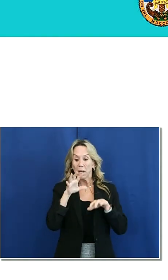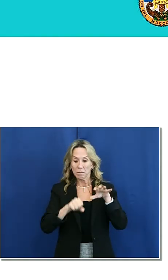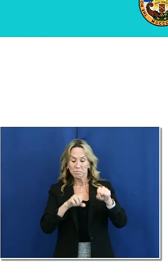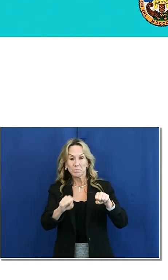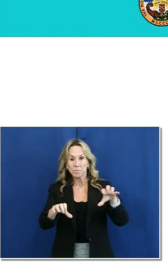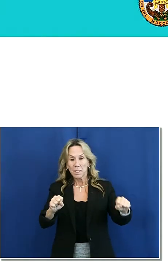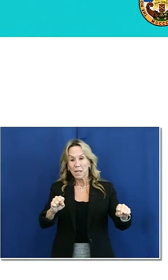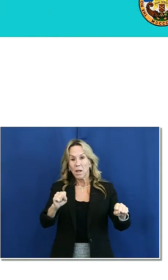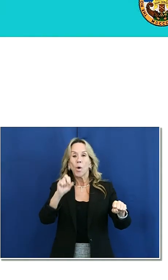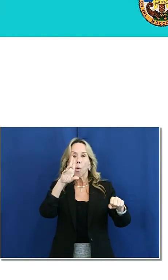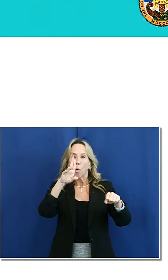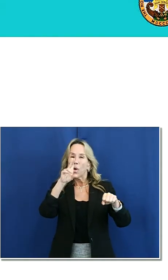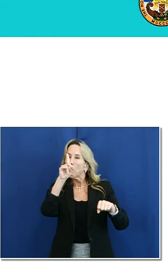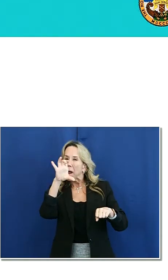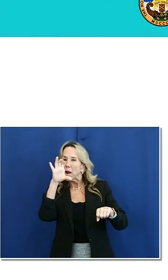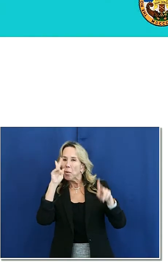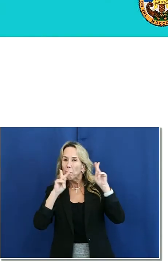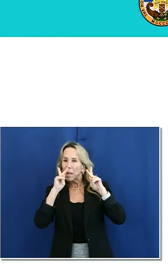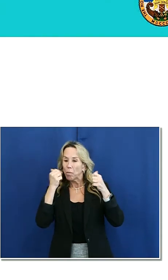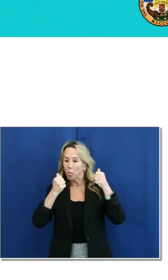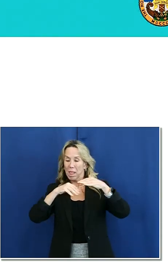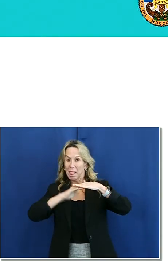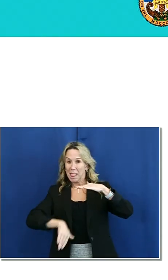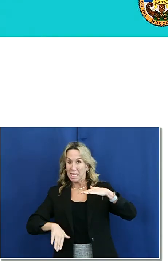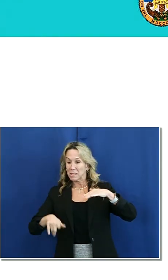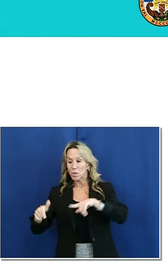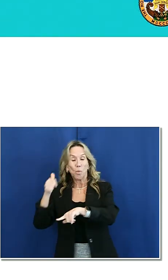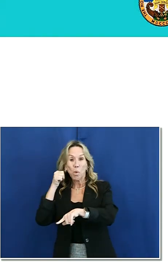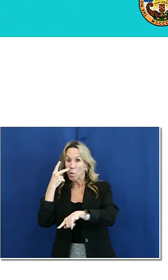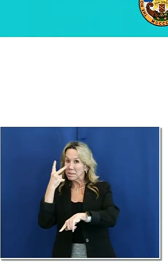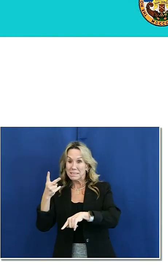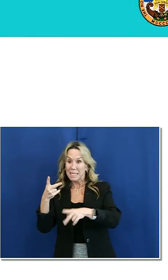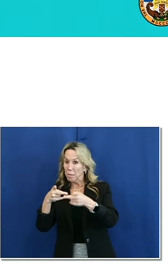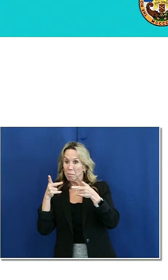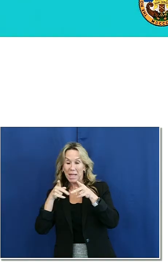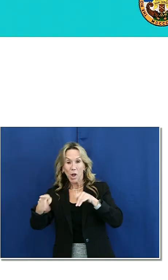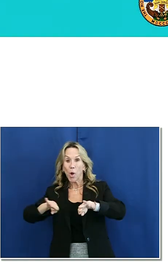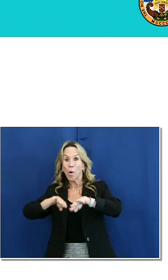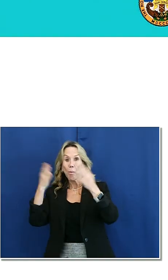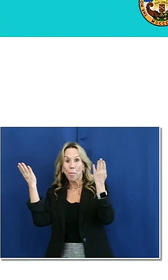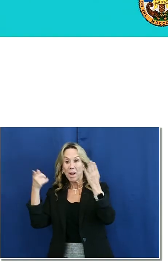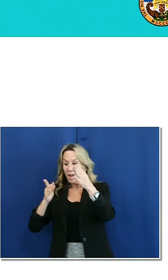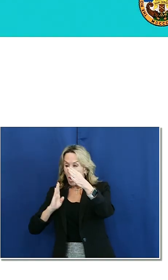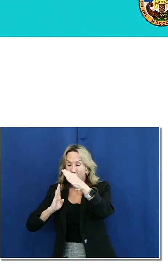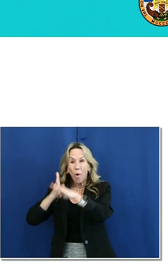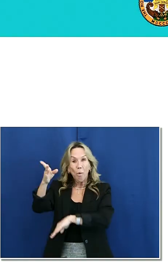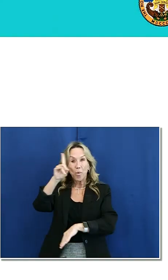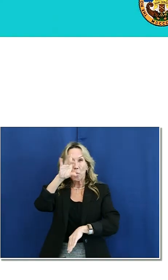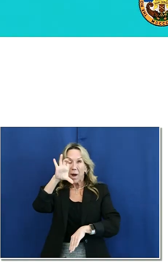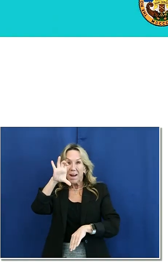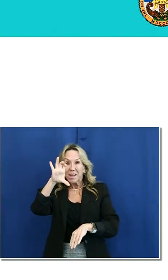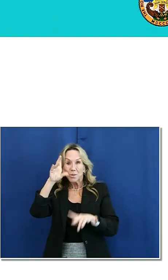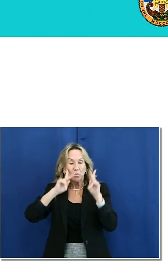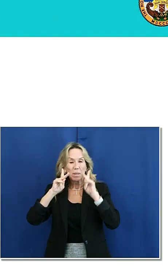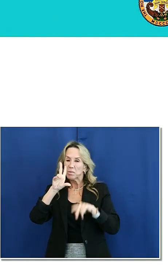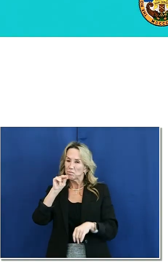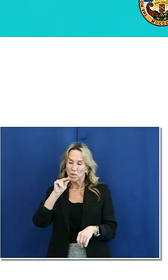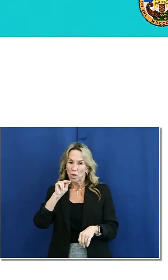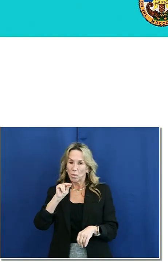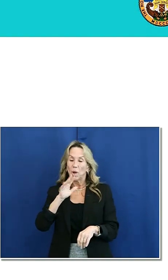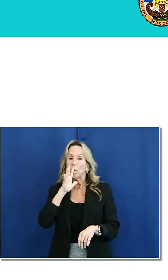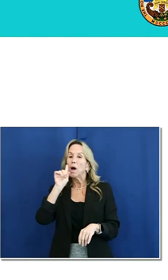people, whichever is less. So we are not saying that these sectors can open up 100%. This is only